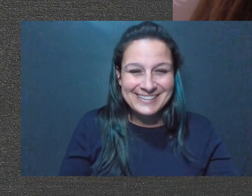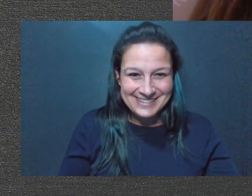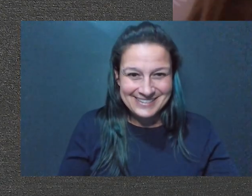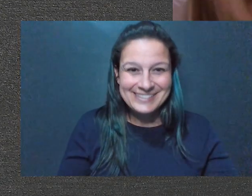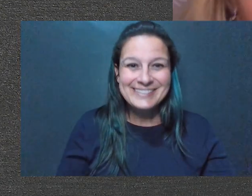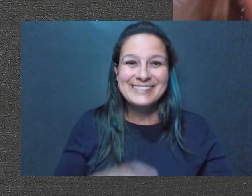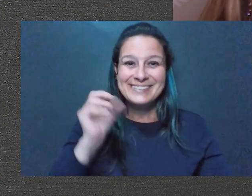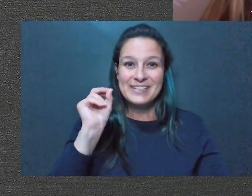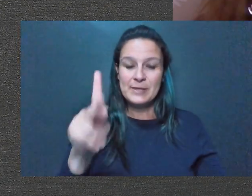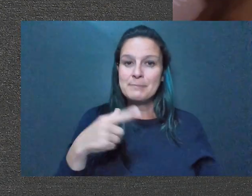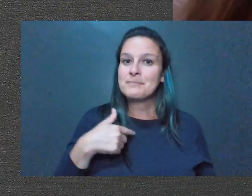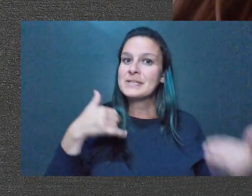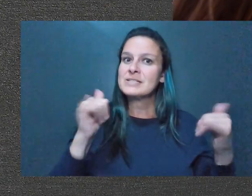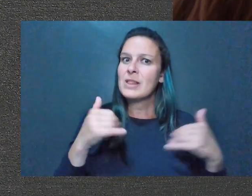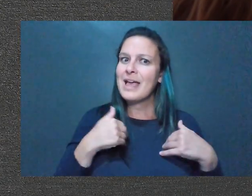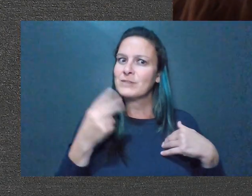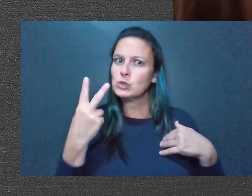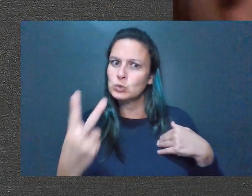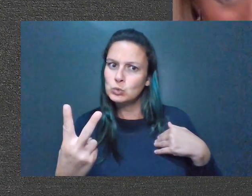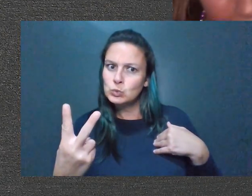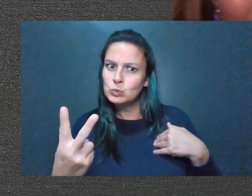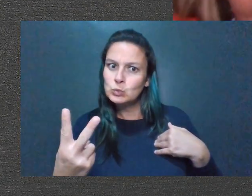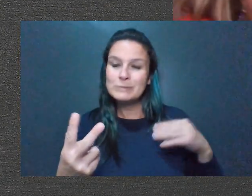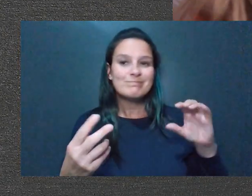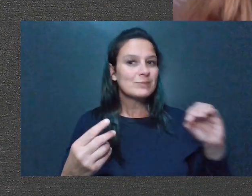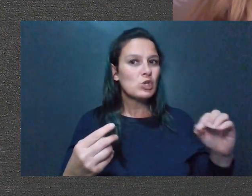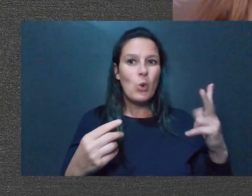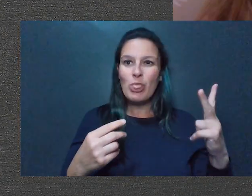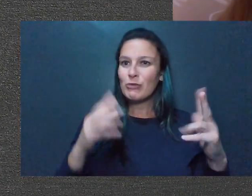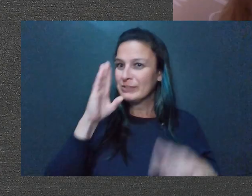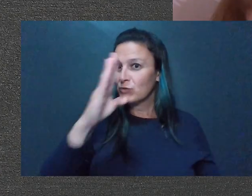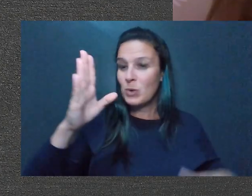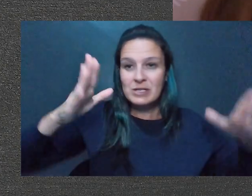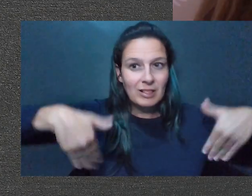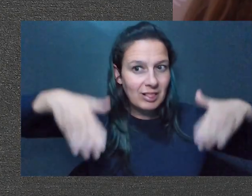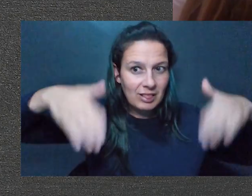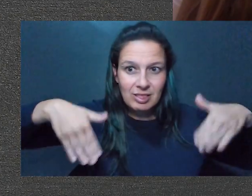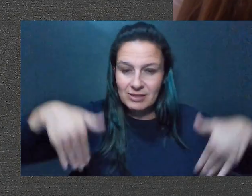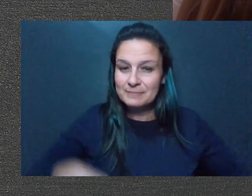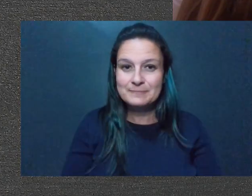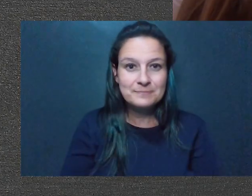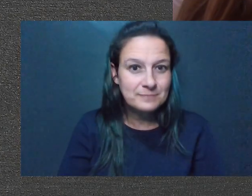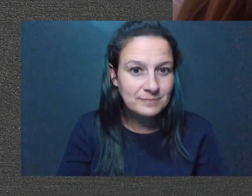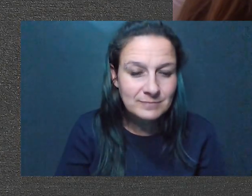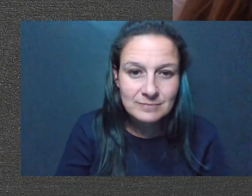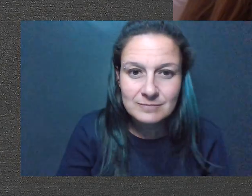Okay, I still have 2 in a row, but no 3 in the row tic-tac-toe yet.